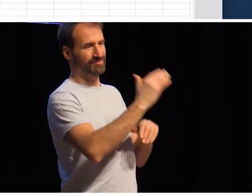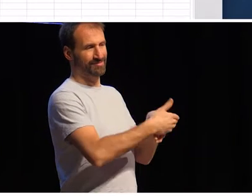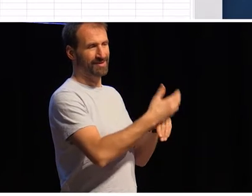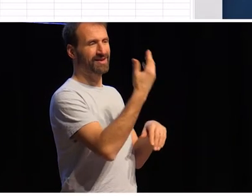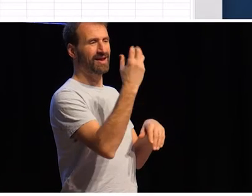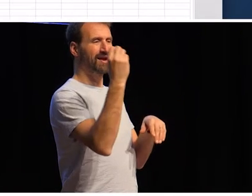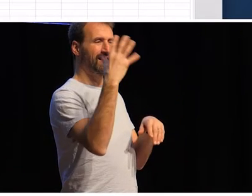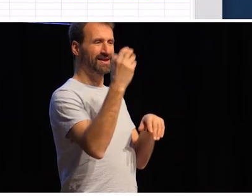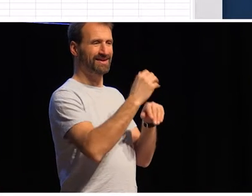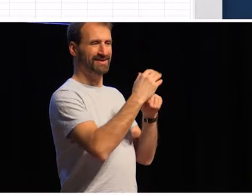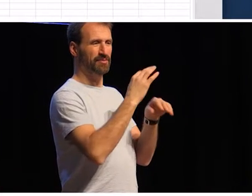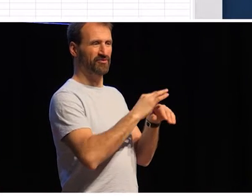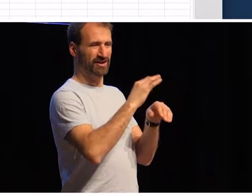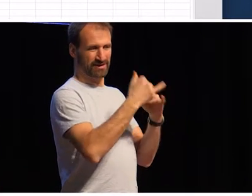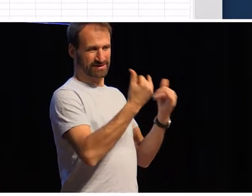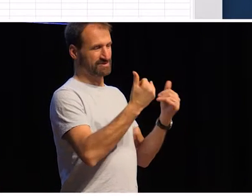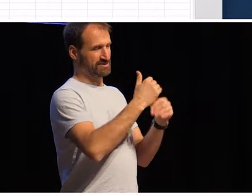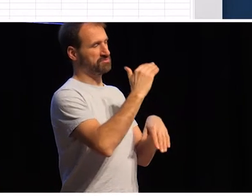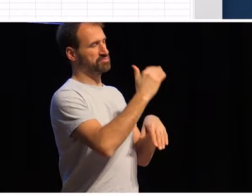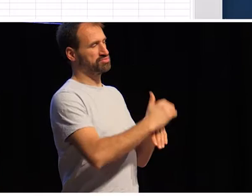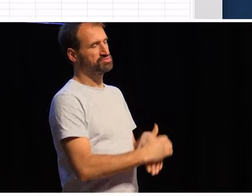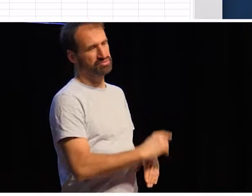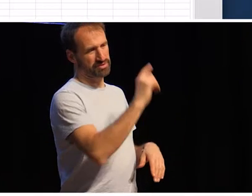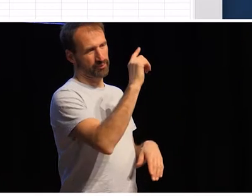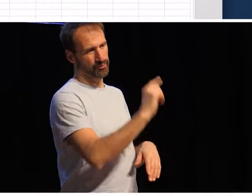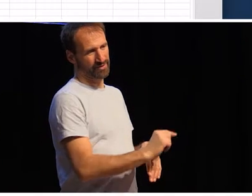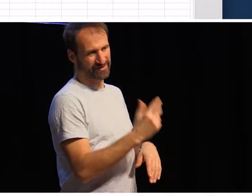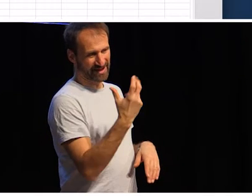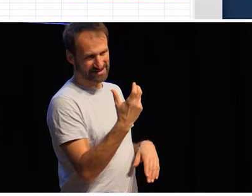30. If I lift my finger, it goes back up.